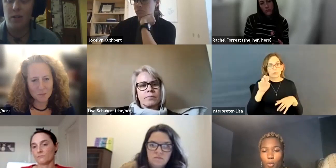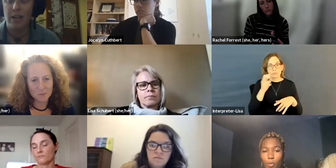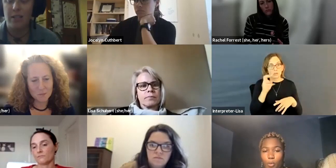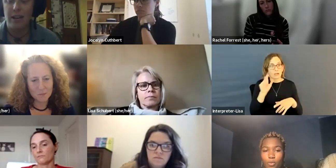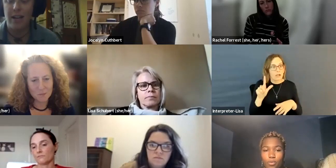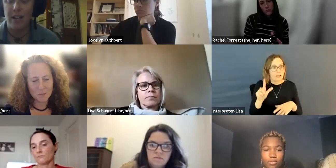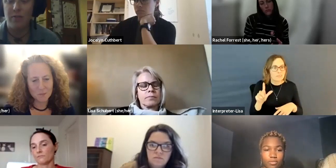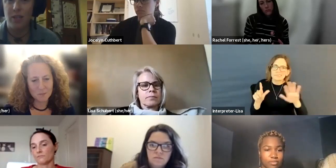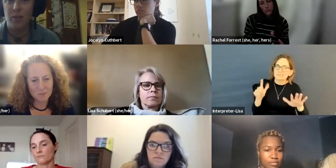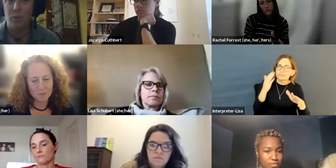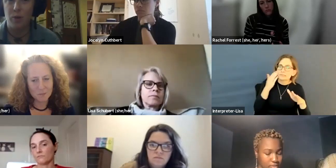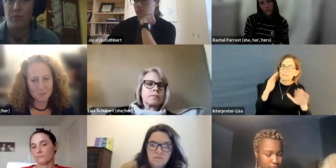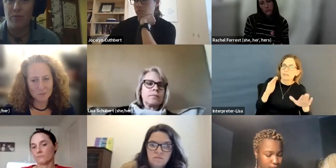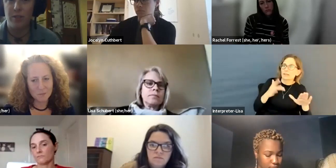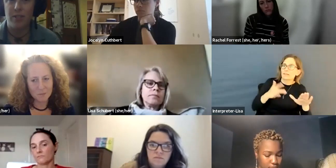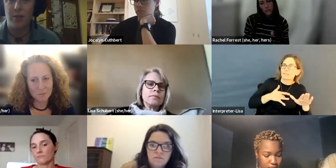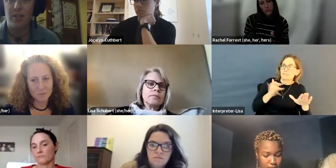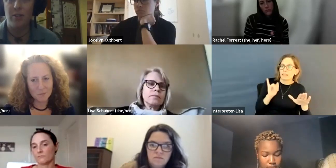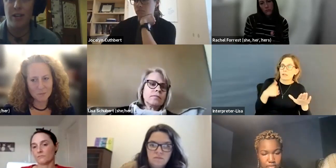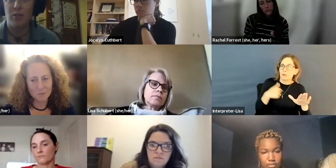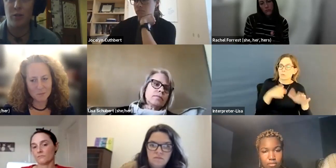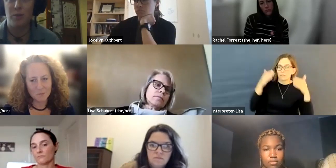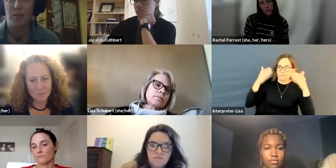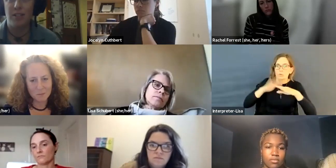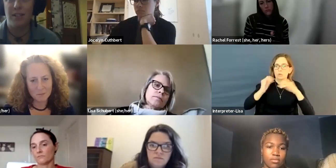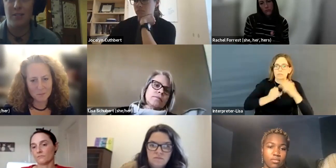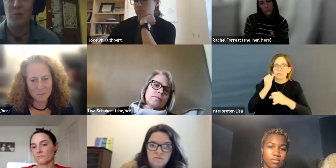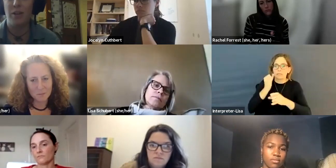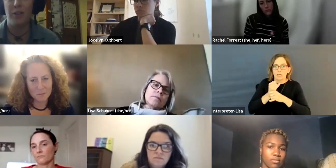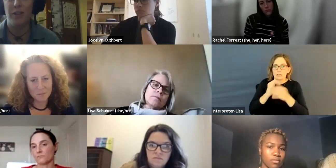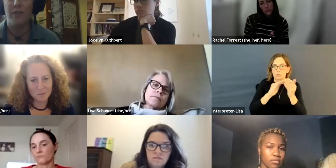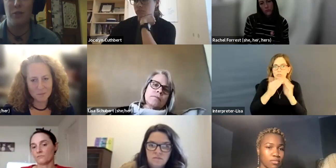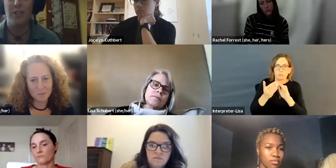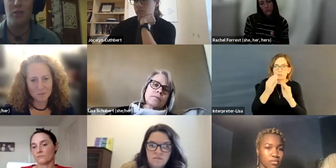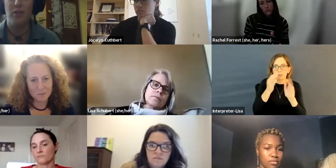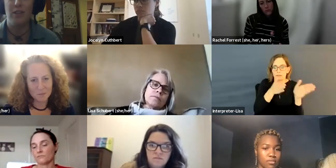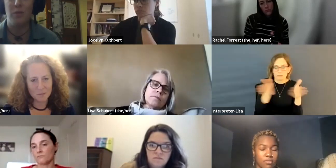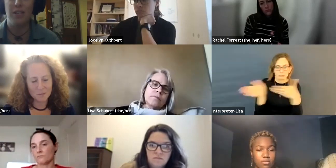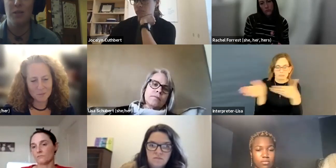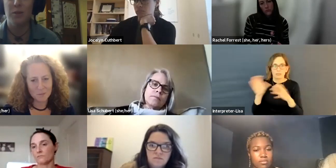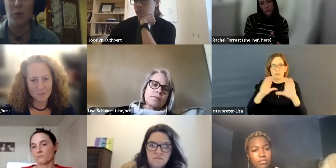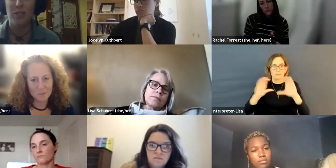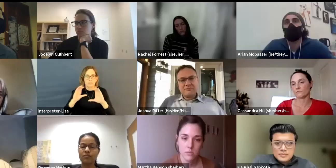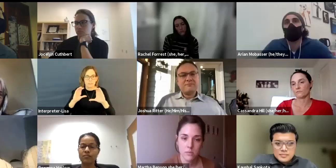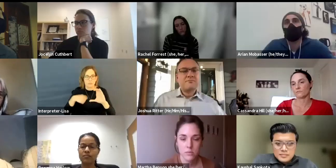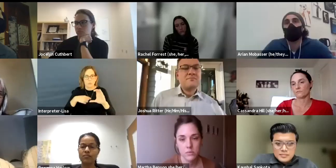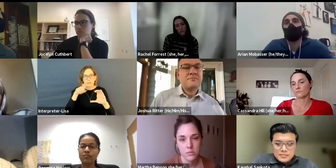I don't know, guys. Like, I kind of feel like we're focusing on the international community and derailing the conversation.